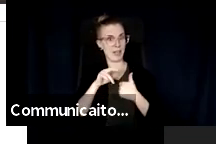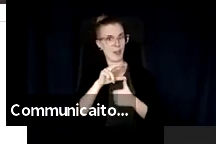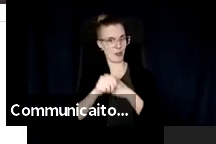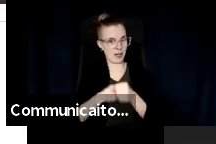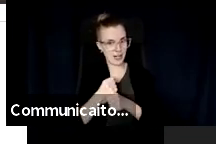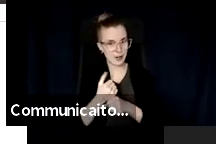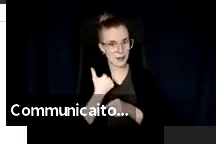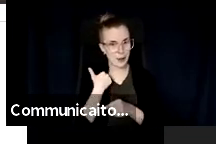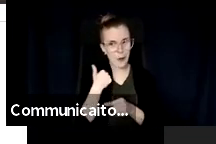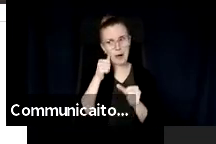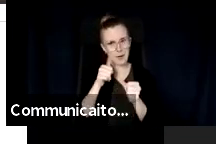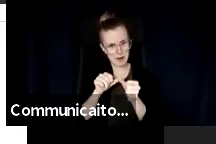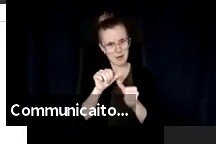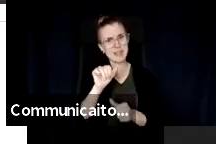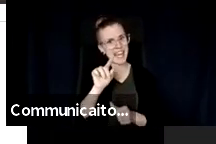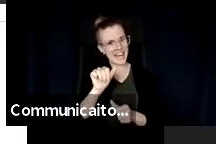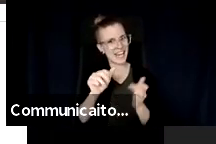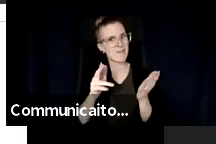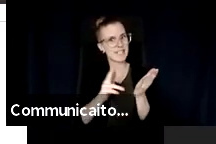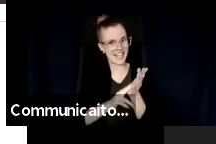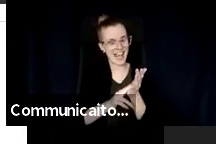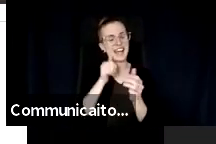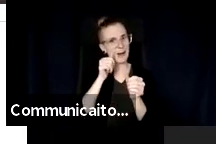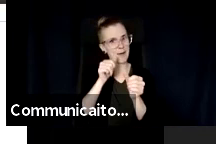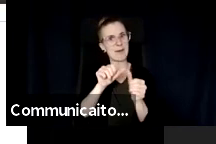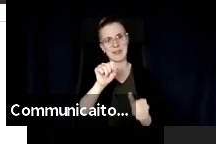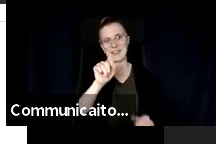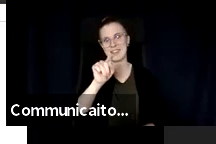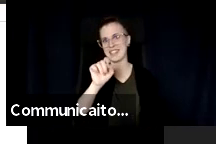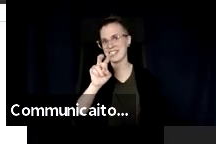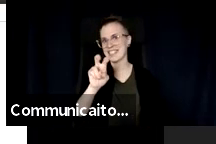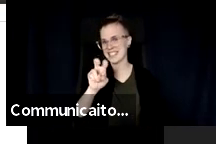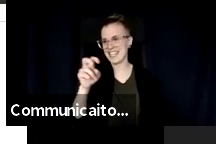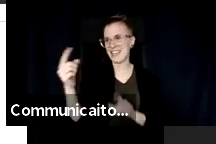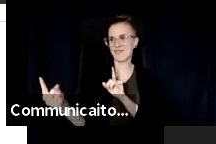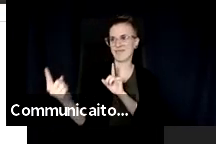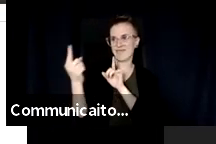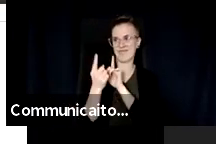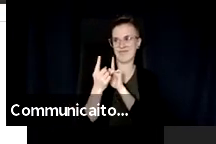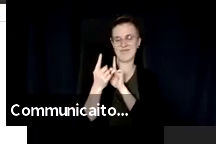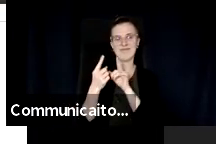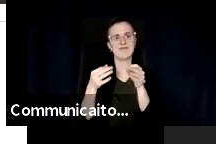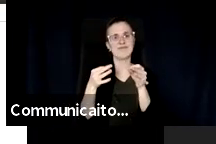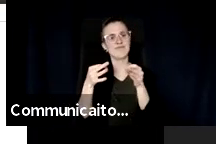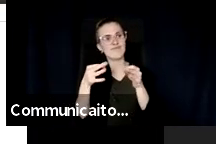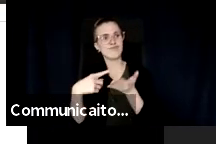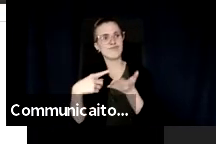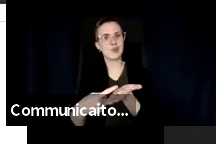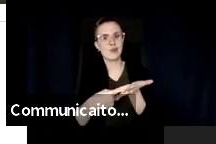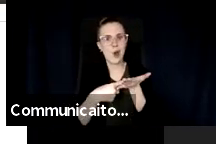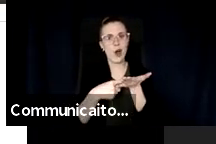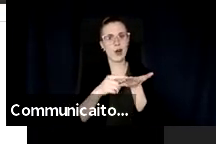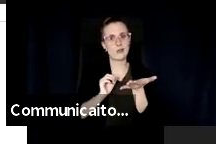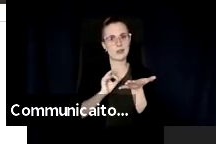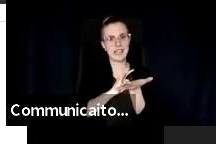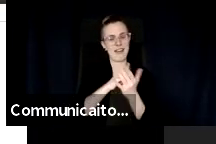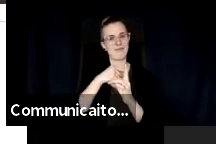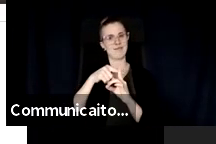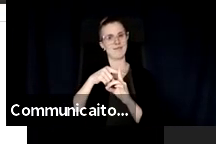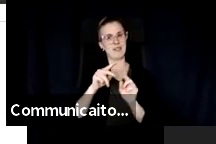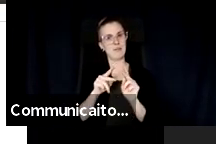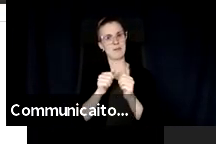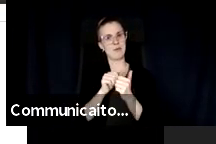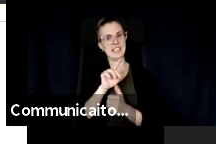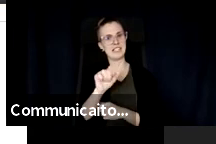Steve Bartlett coming in specifically to talk to staff and people with disabilities. I feel that